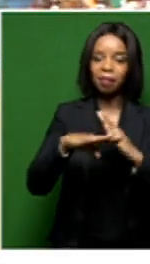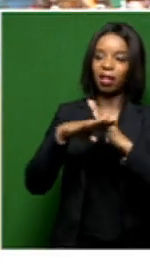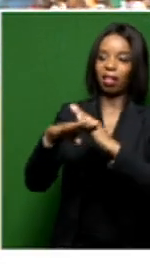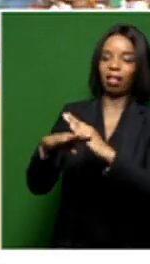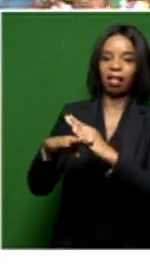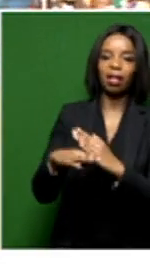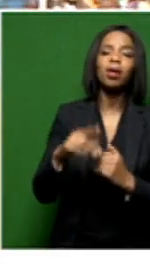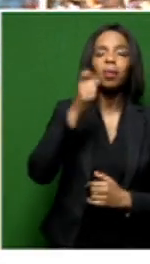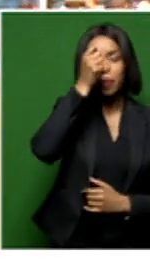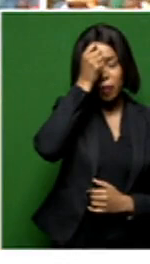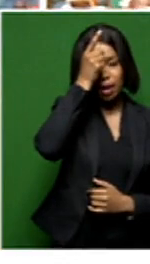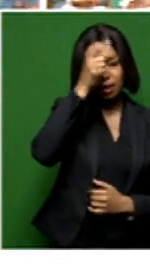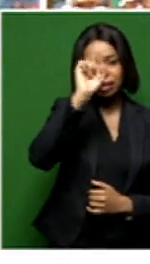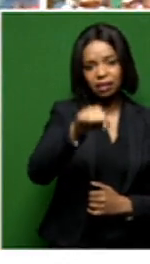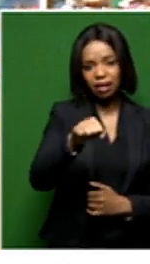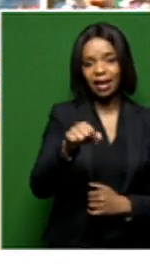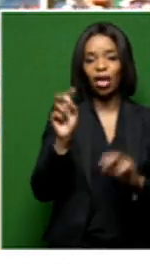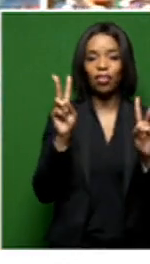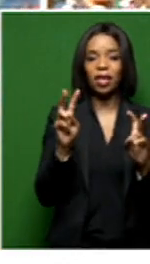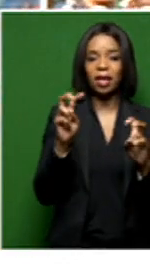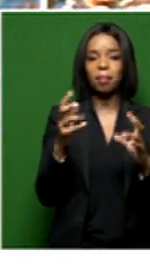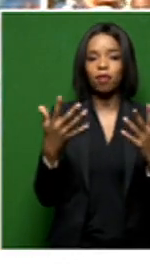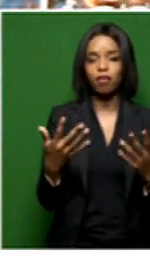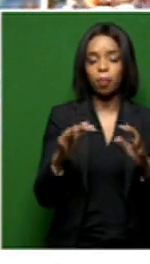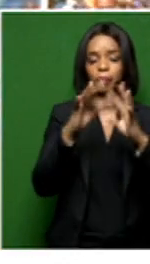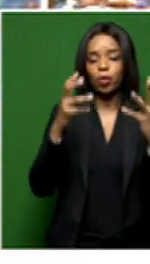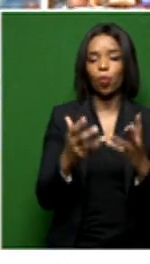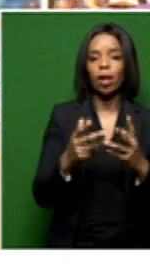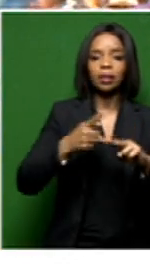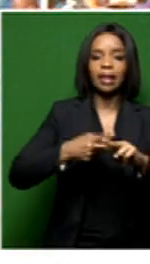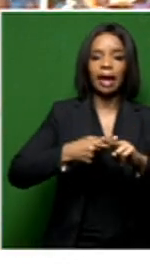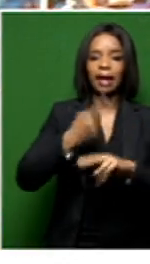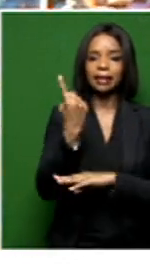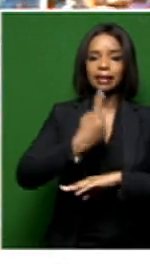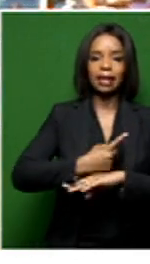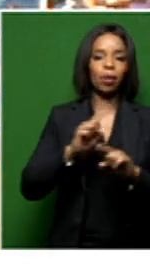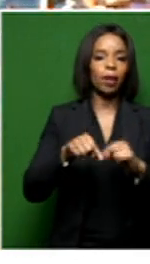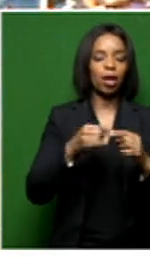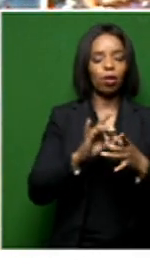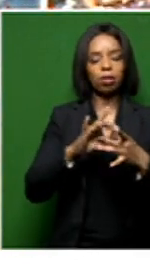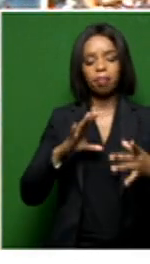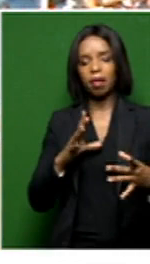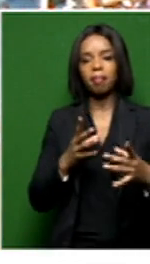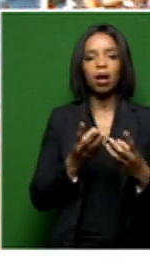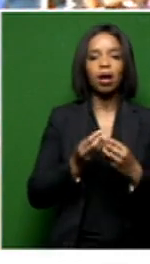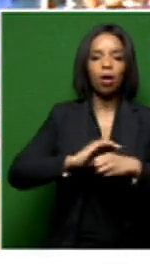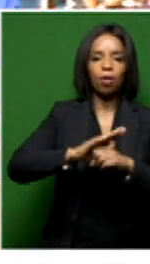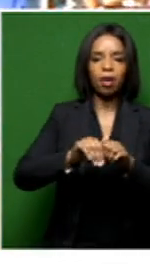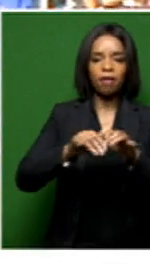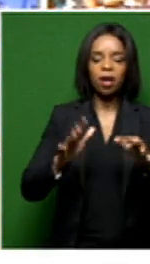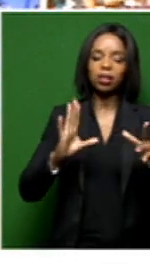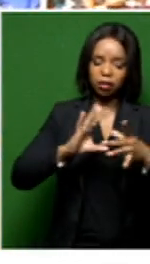this theme of World AIDS Day from COVID-19. And now I'm being joined here